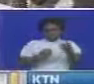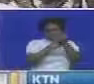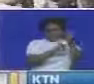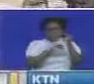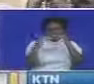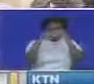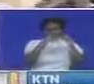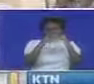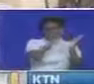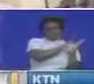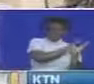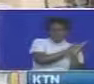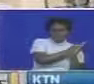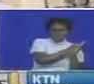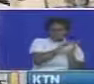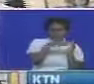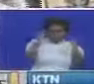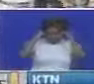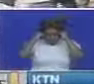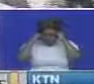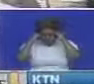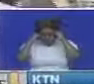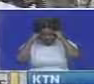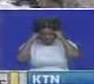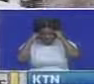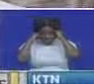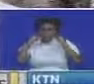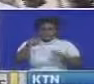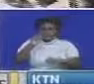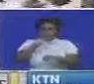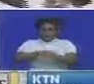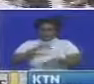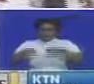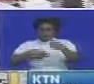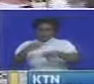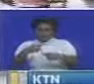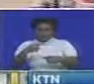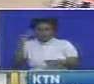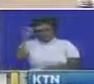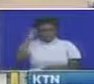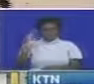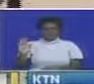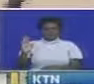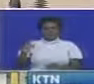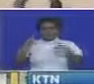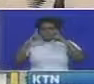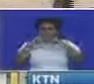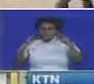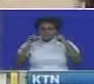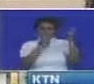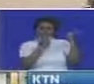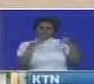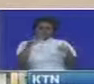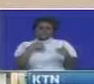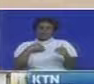Bank kwa sababu ya scholarship ili kwamba akapate kuendelea na masomo yake. With messages of hope from leaders